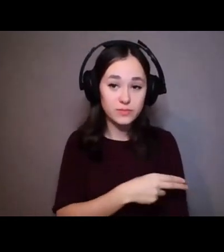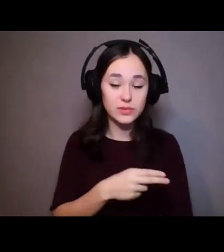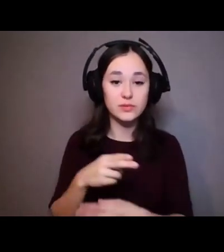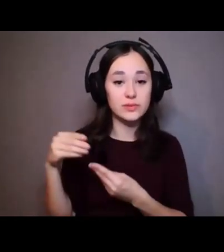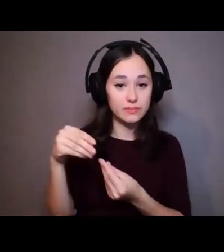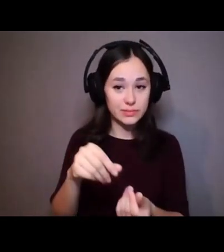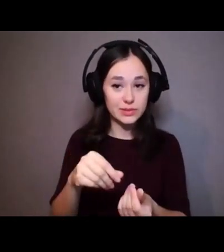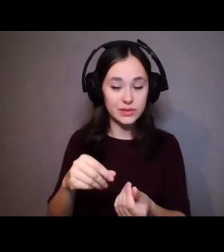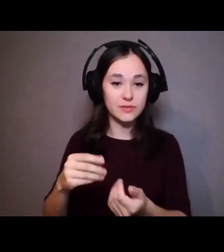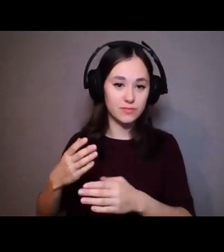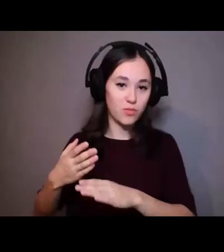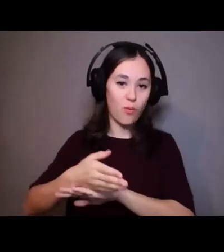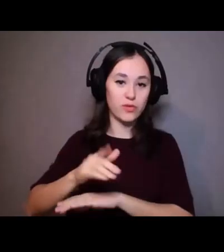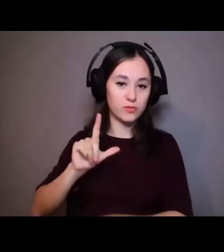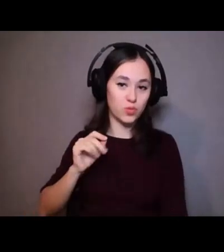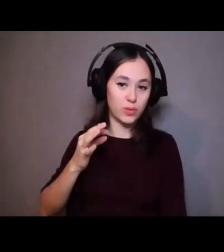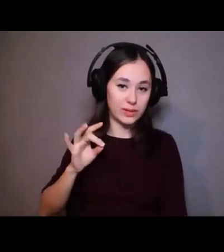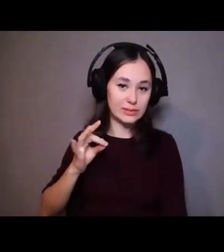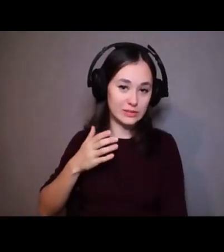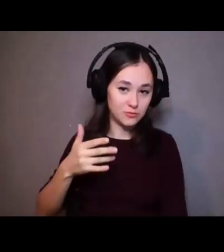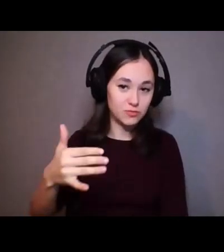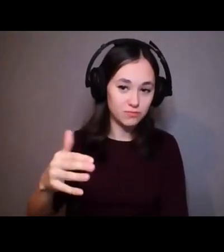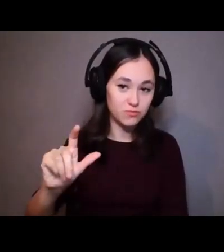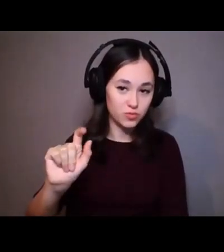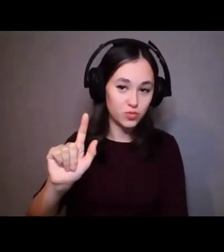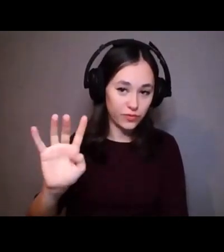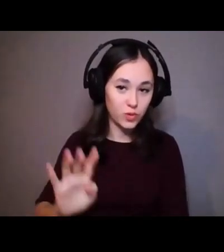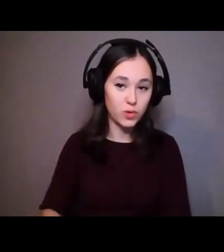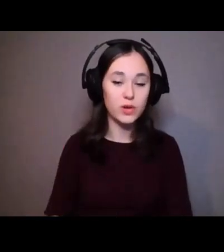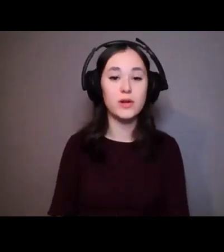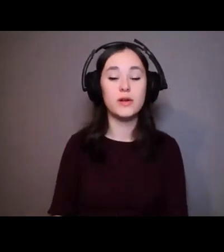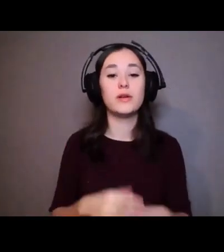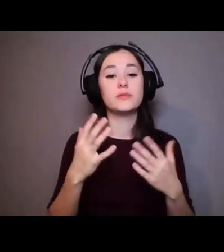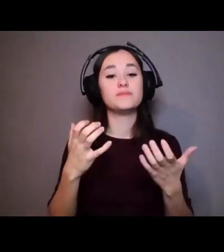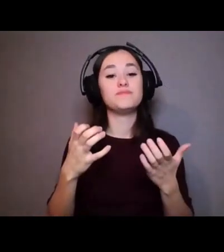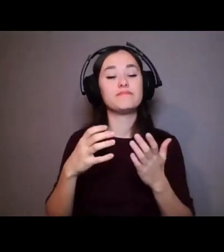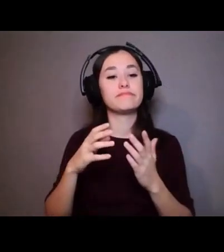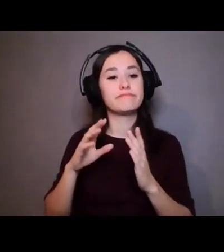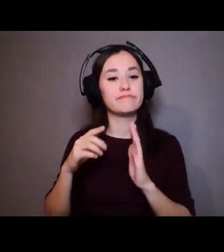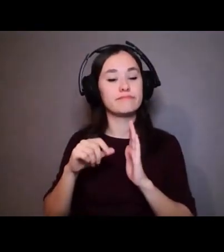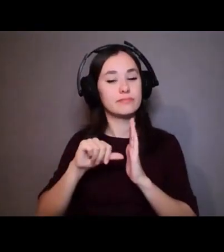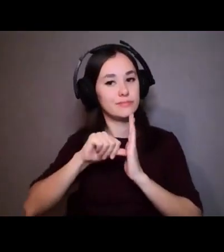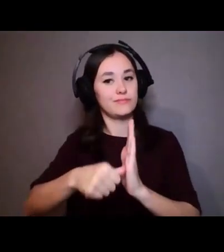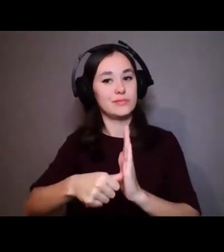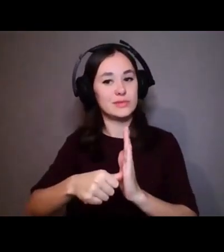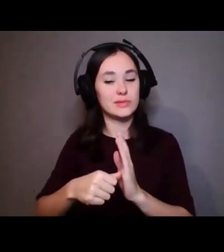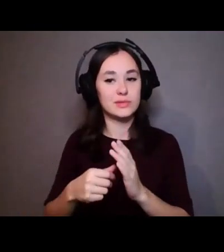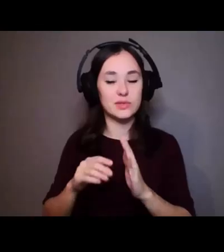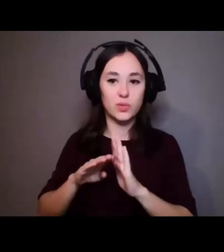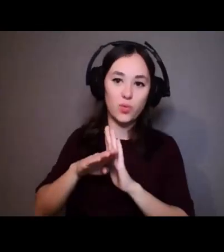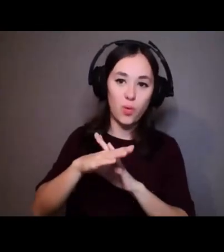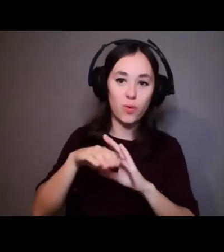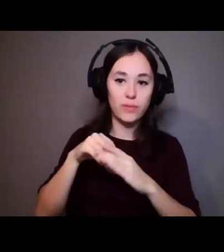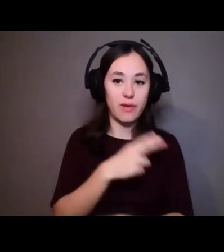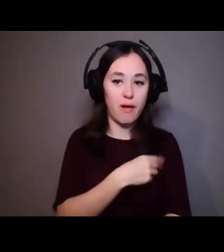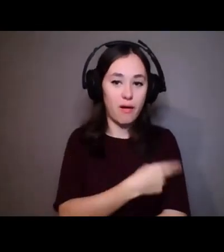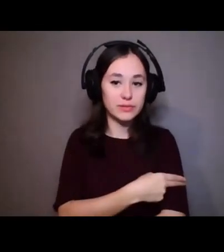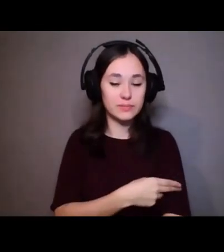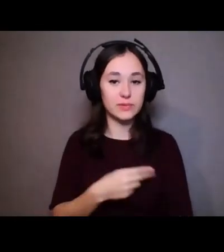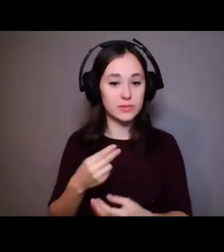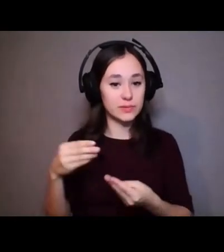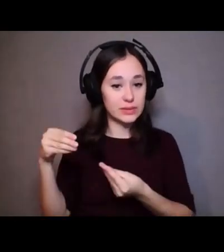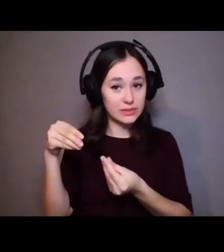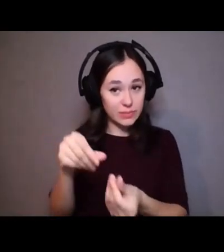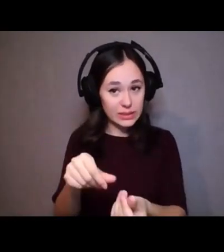period. And I just want to reemphasize, growth in Colorado's inpatient hospital spending has mirrored trends in